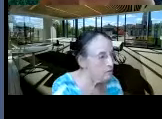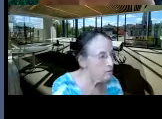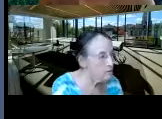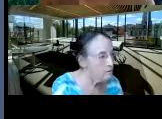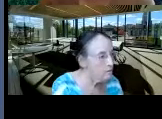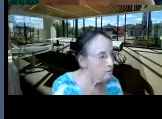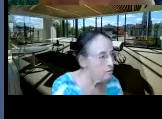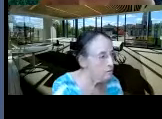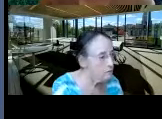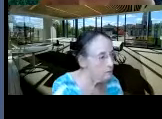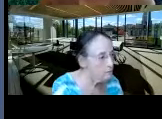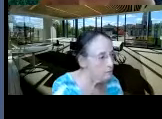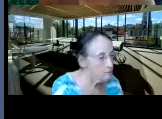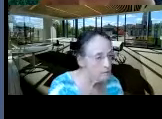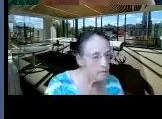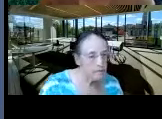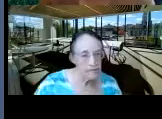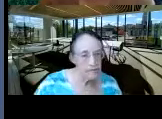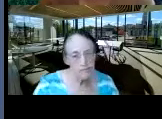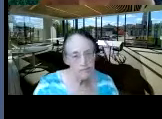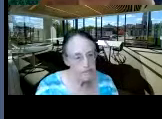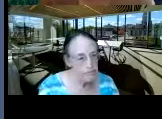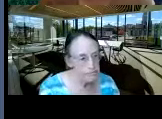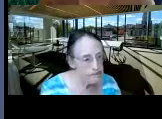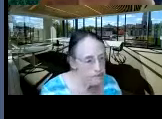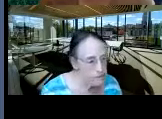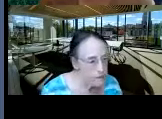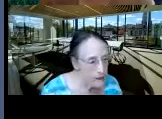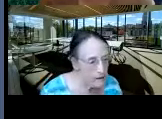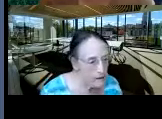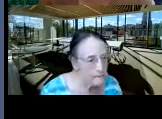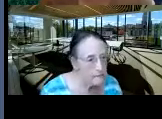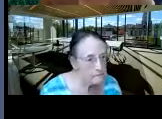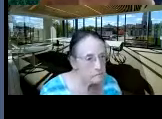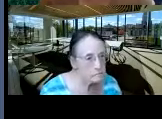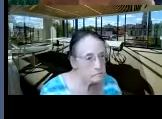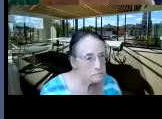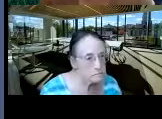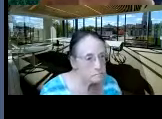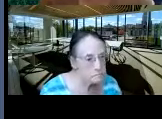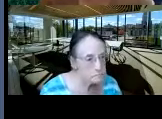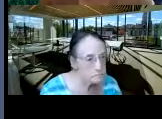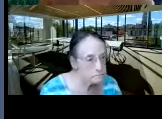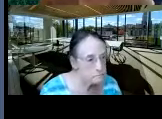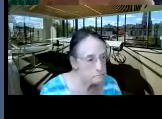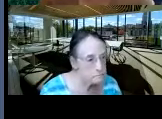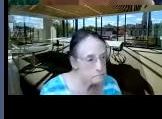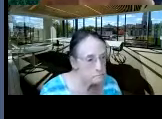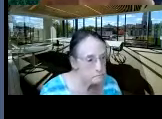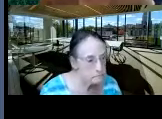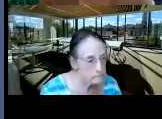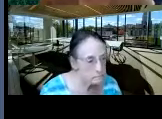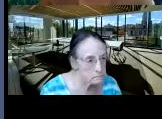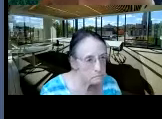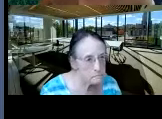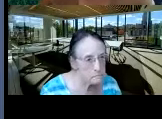the chat. Please use that to say hello, let us know where you're from, if you are from the Squirrel Hill area, or if you're